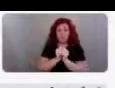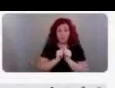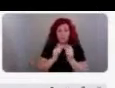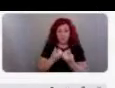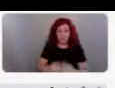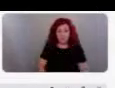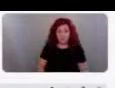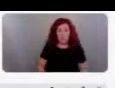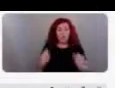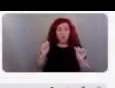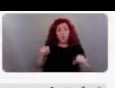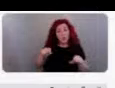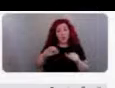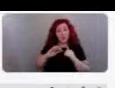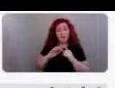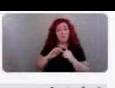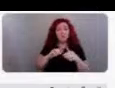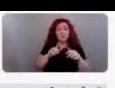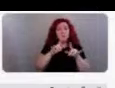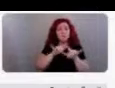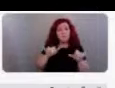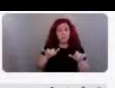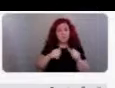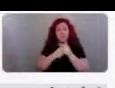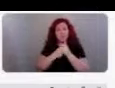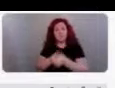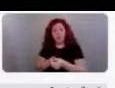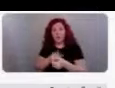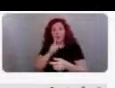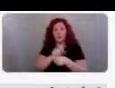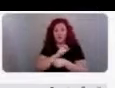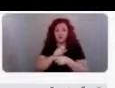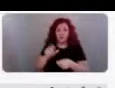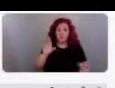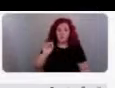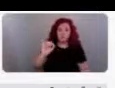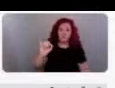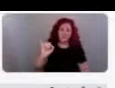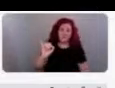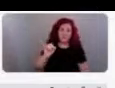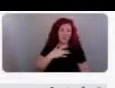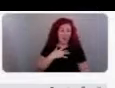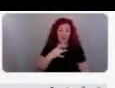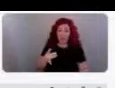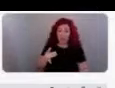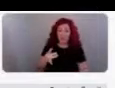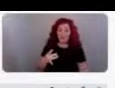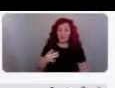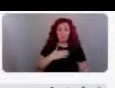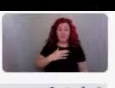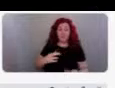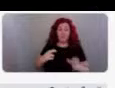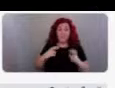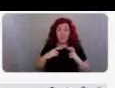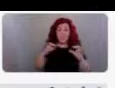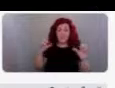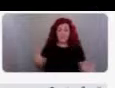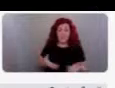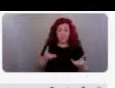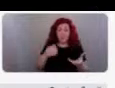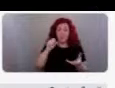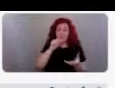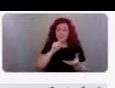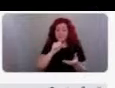you can do this while conforming with actual communities of interest i'd really like to spend my retirement in a state where we have learned to live